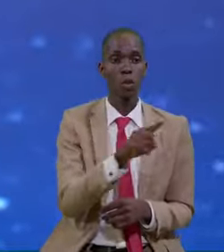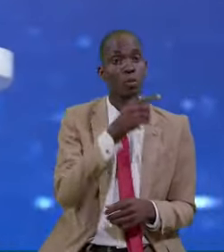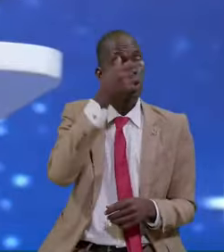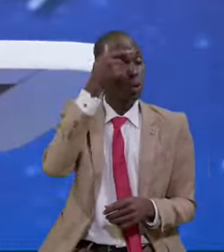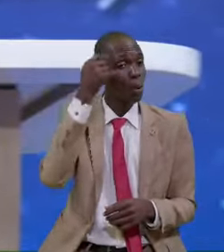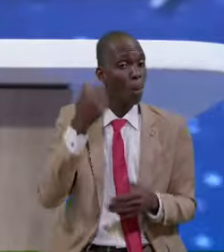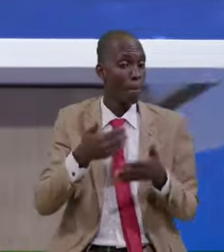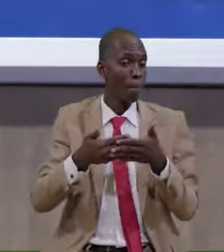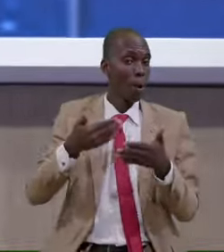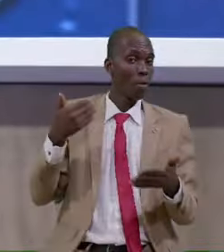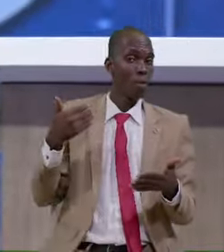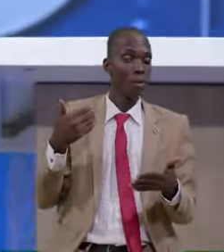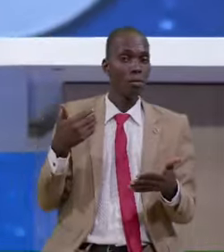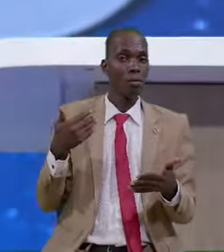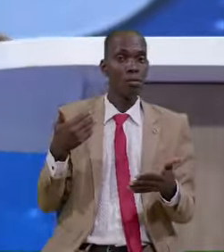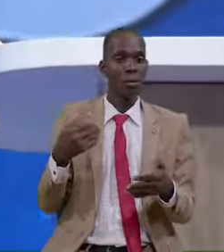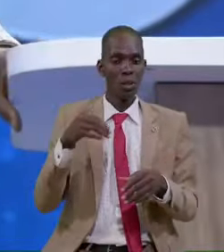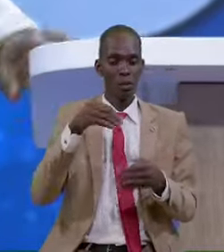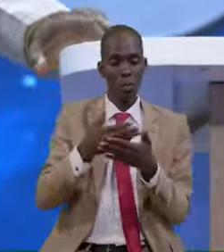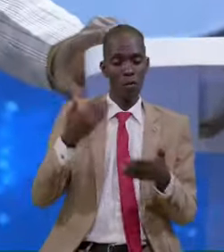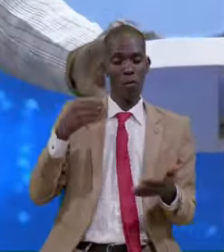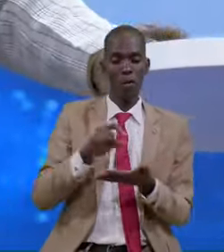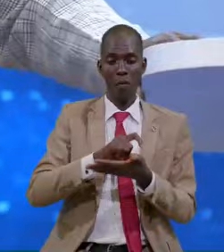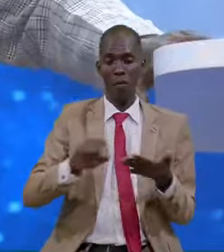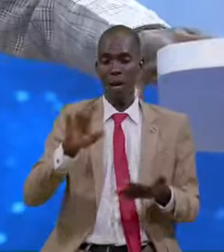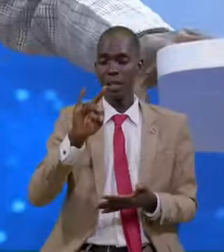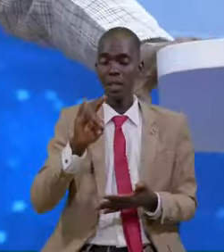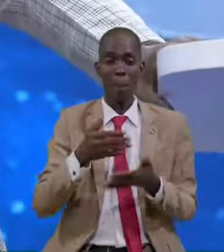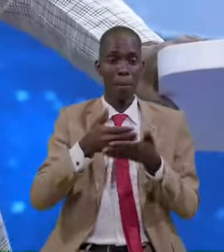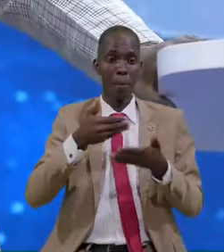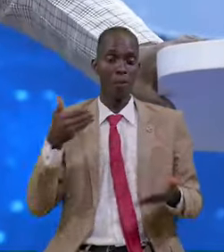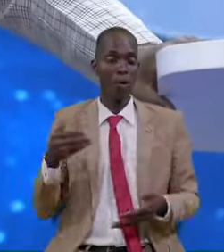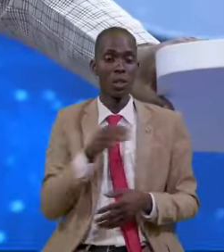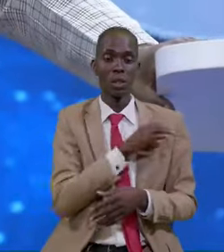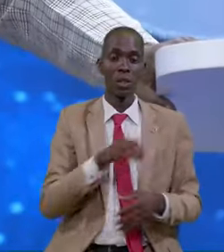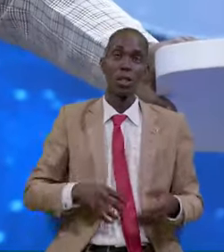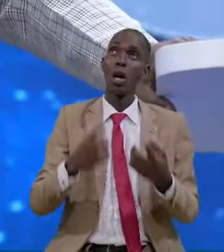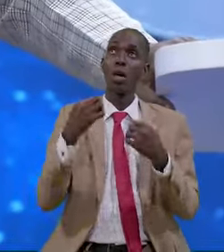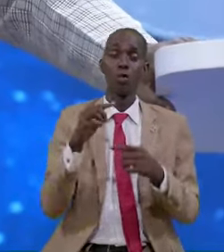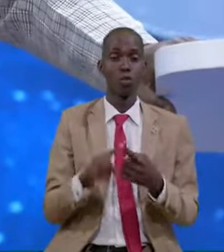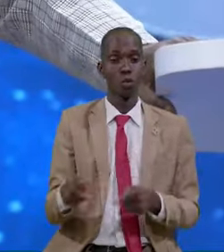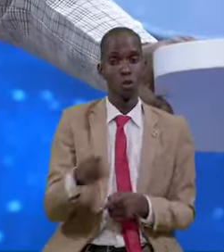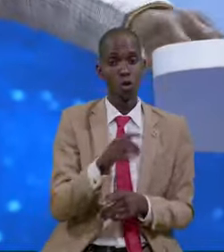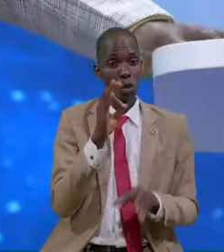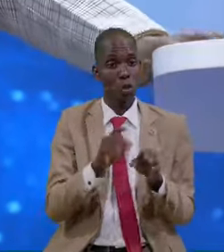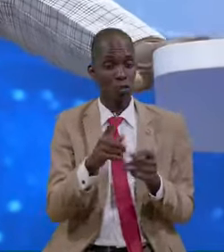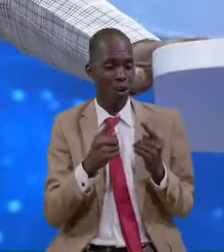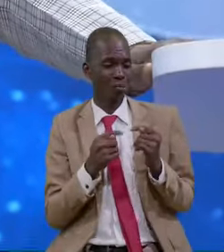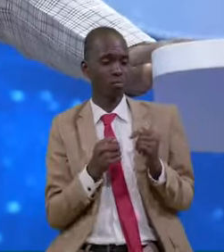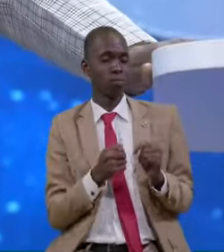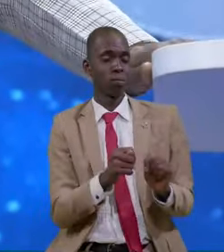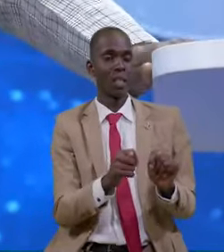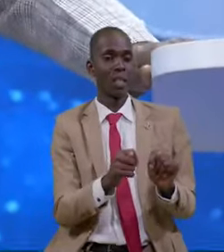before verse 18 and before he came to you, if you tried, you couldn't keep all